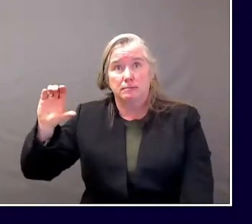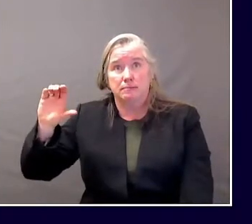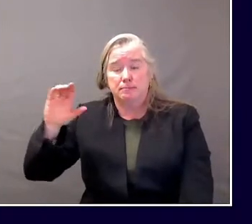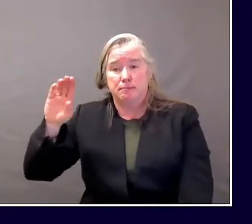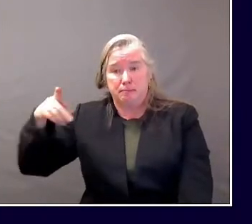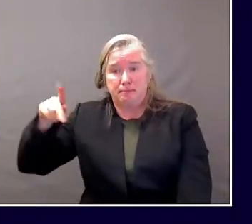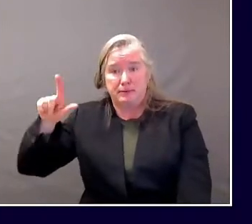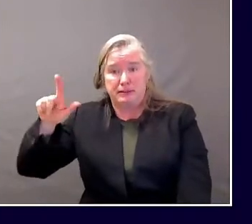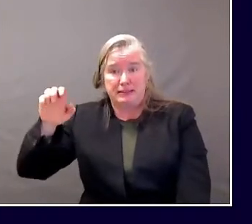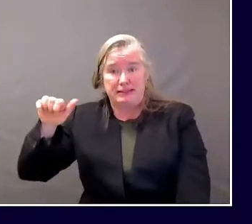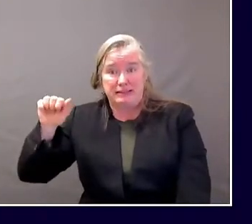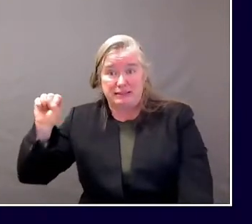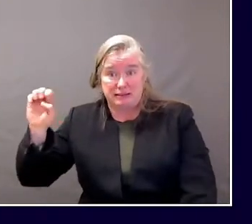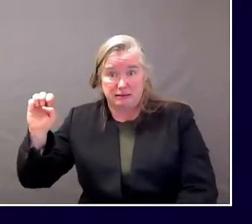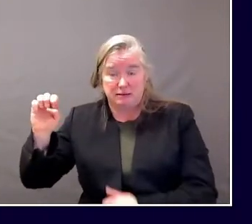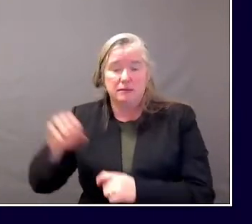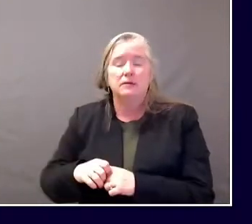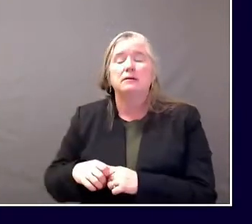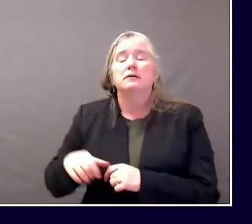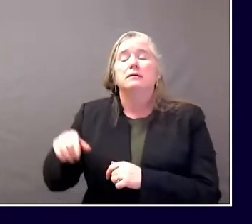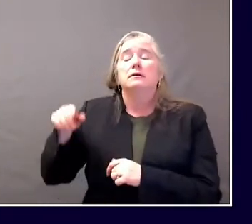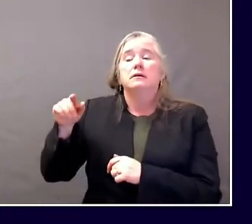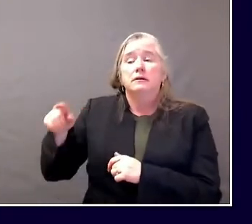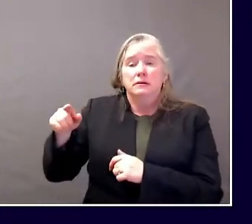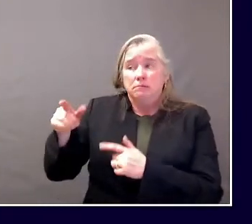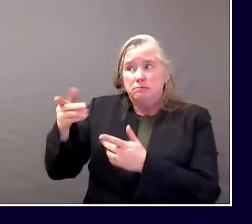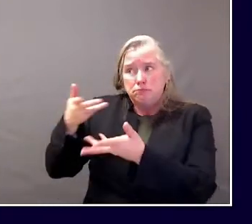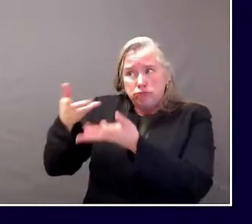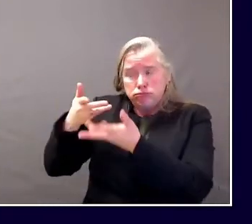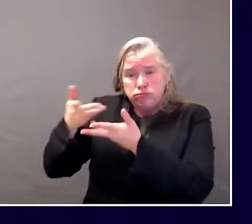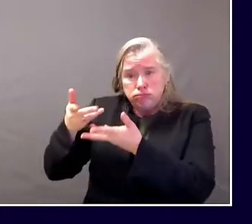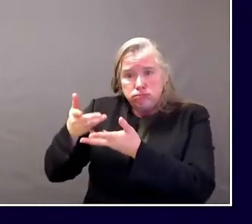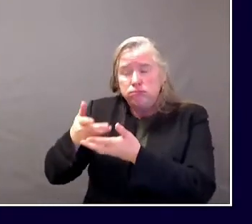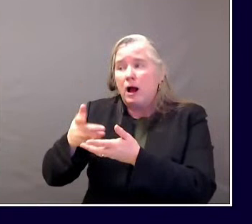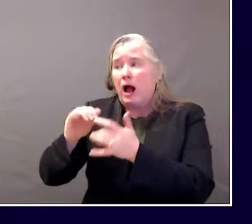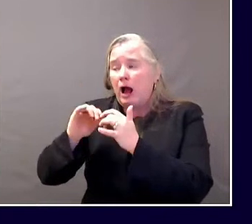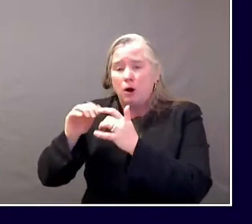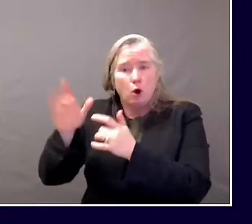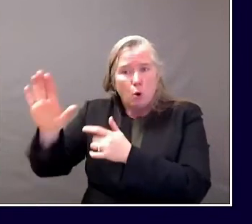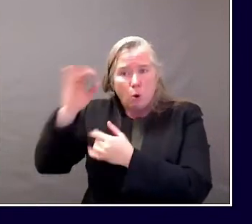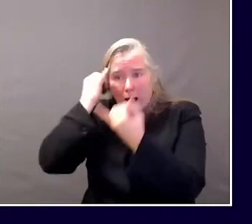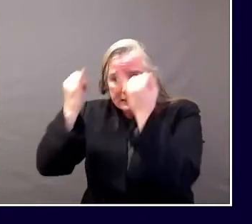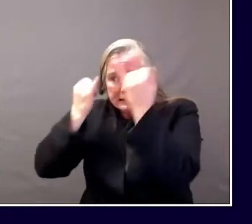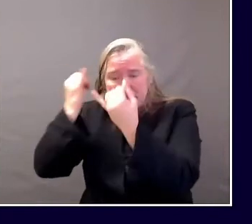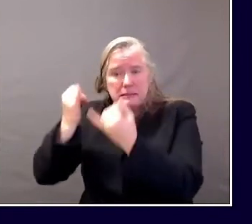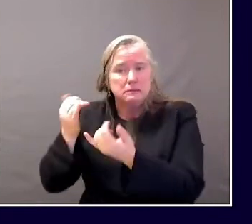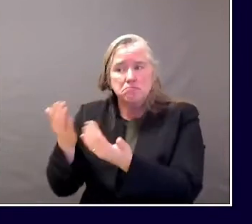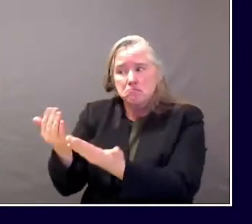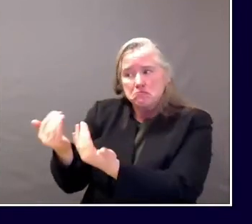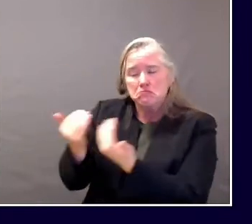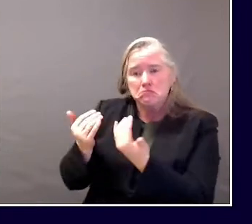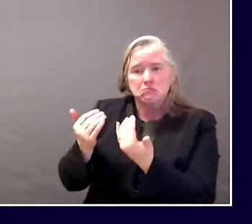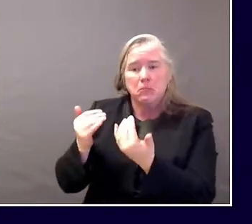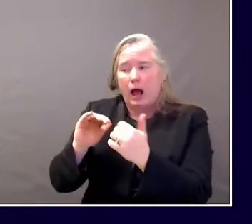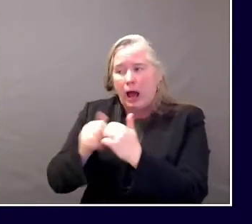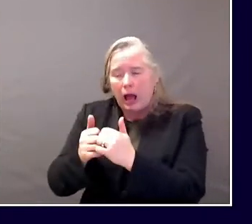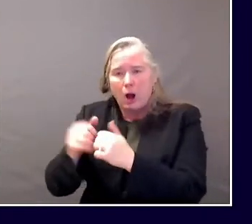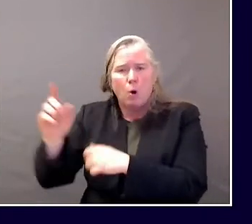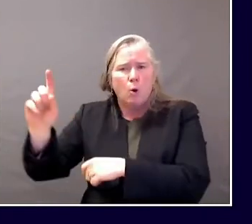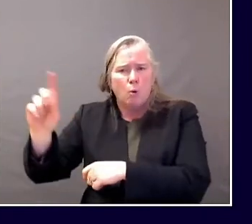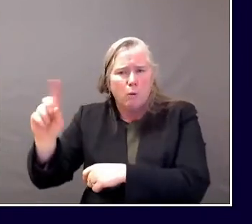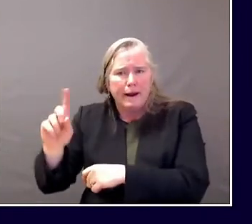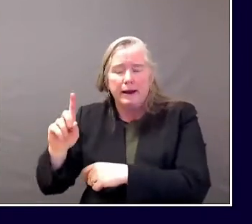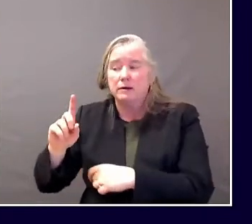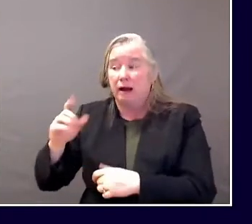County specifically that would be suitable for vaccination, how we could orchestrate that, how we could approach that from a